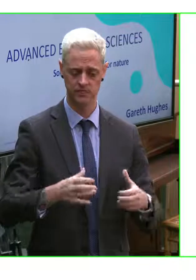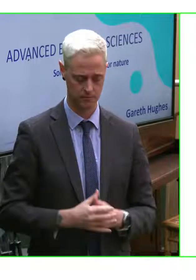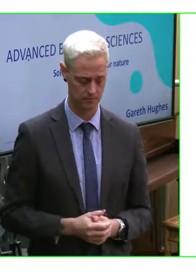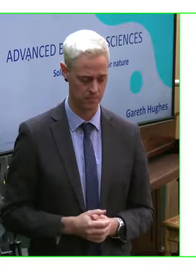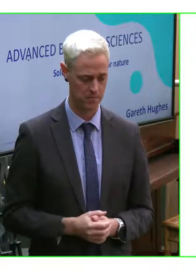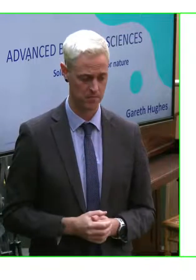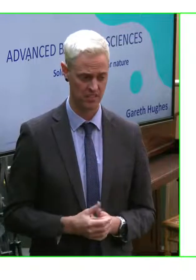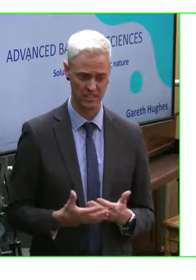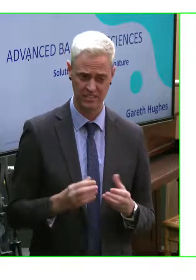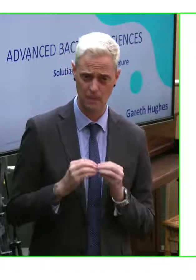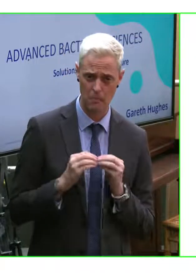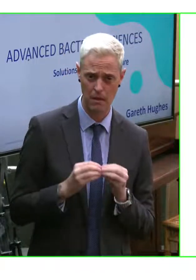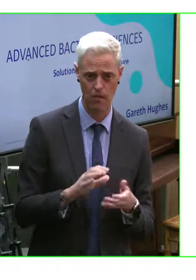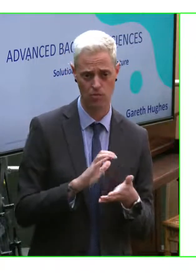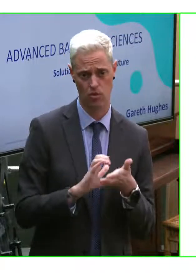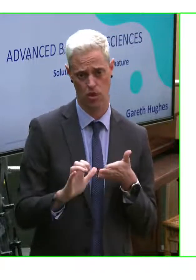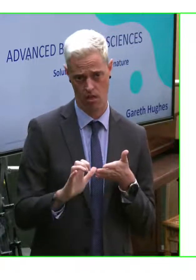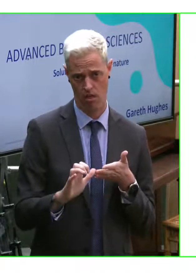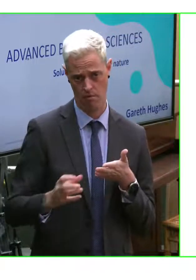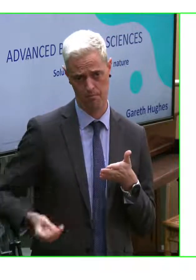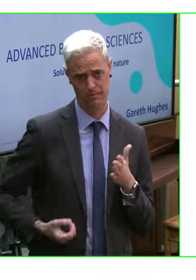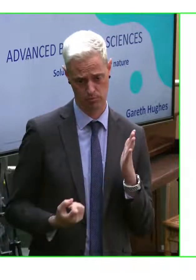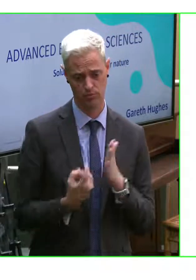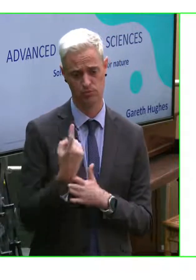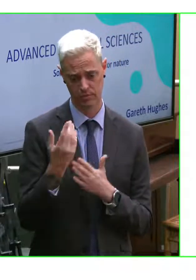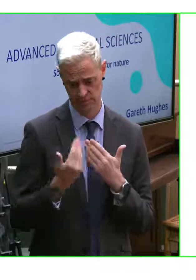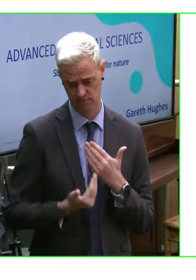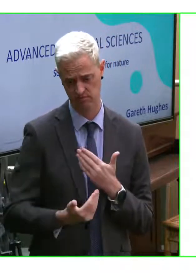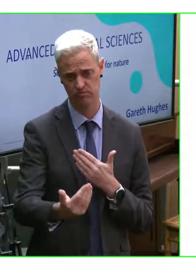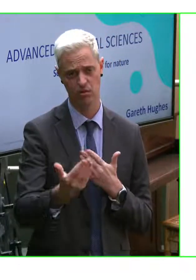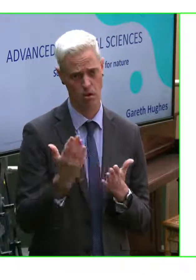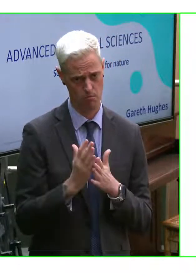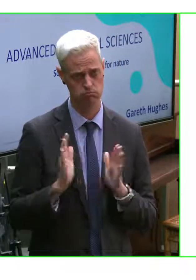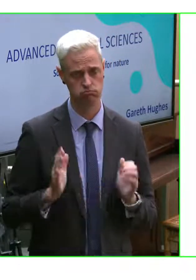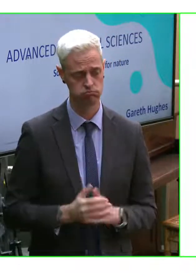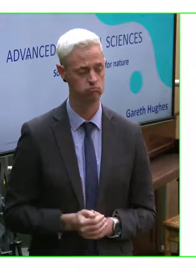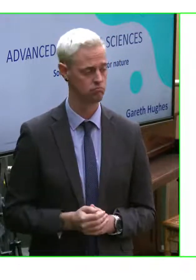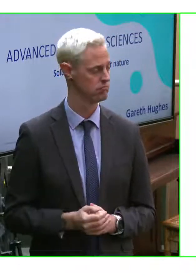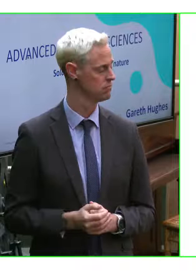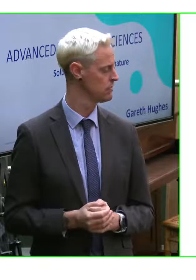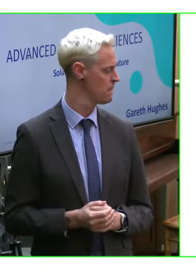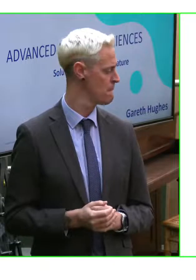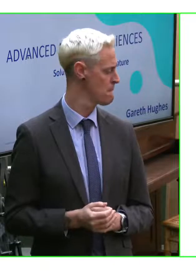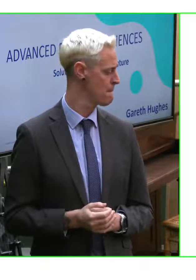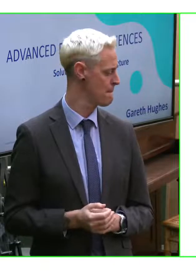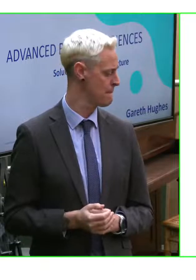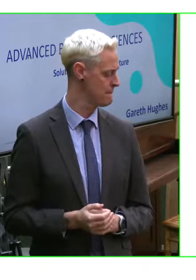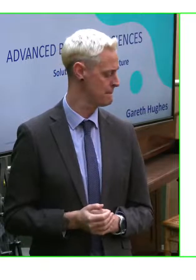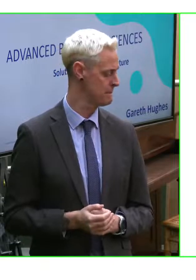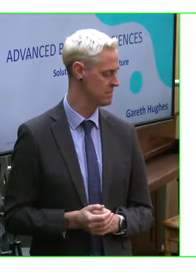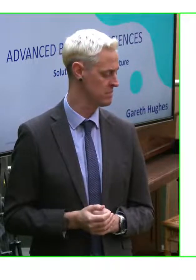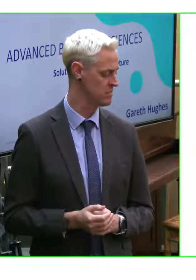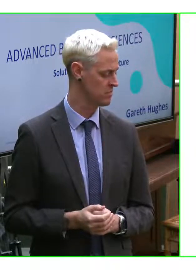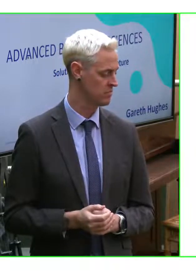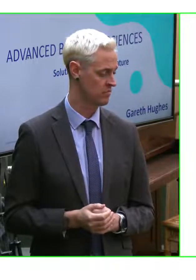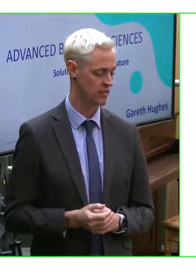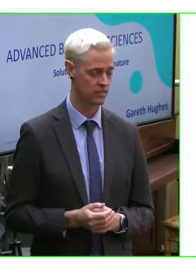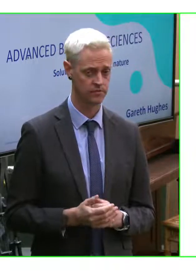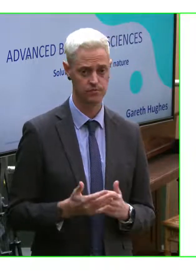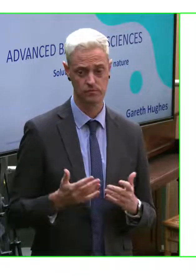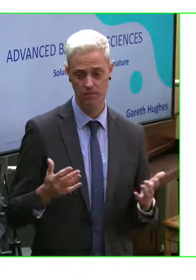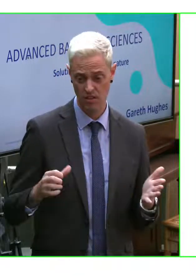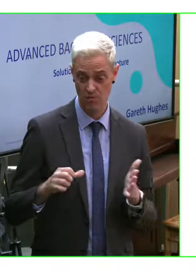$1 billion business opportunity in the next few years. The challenge is often